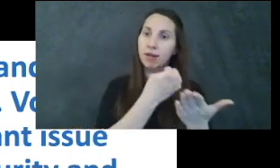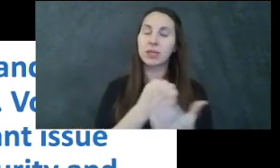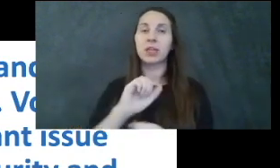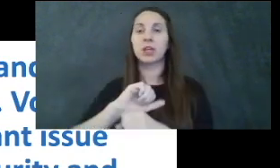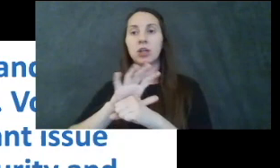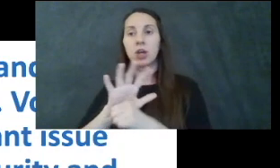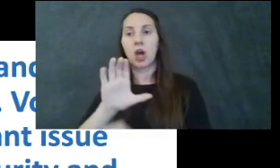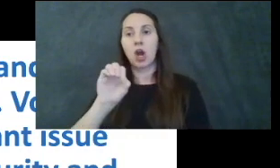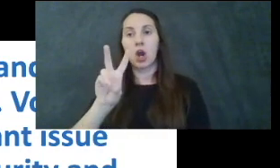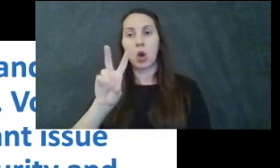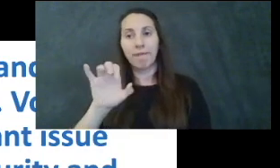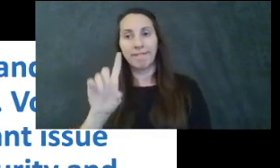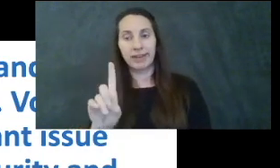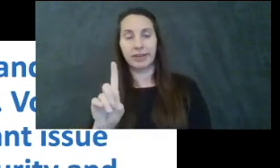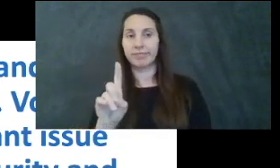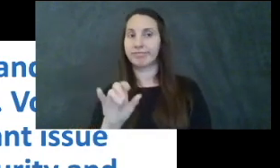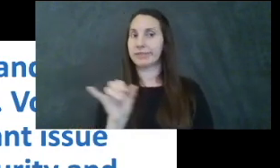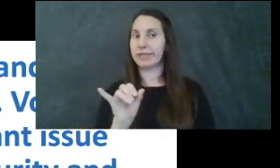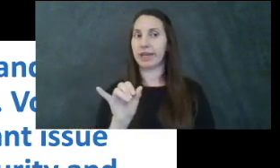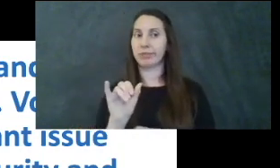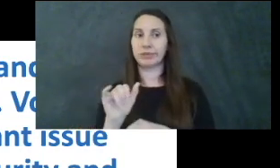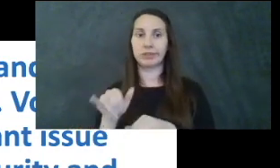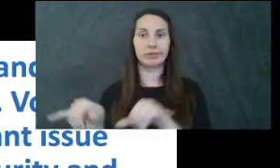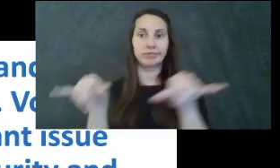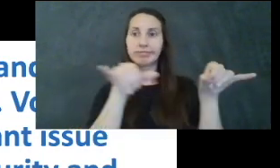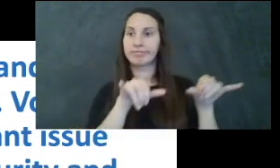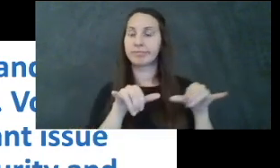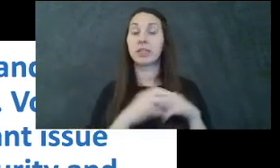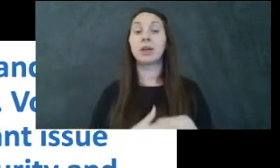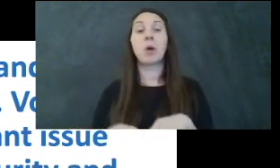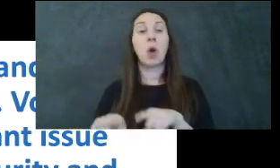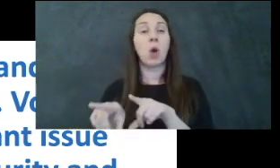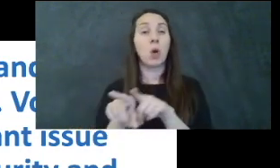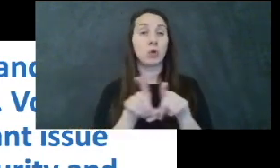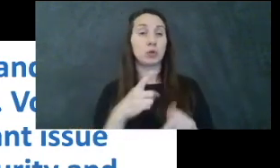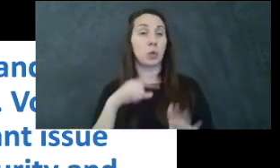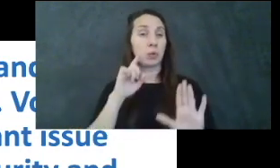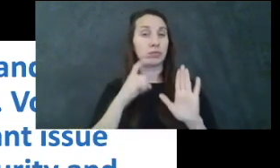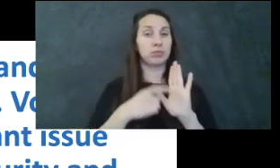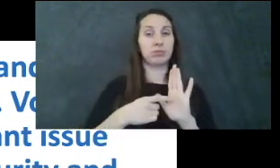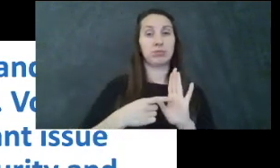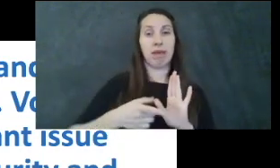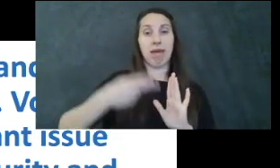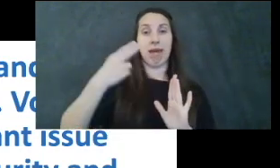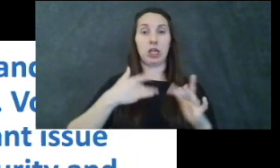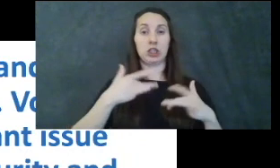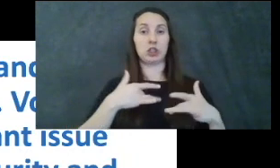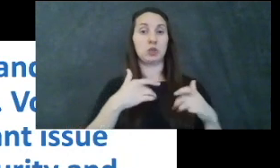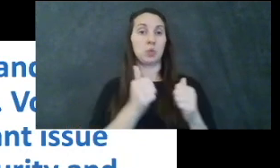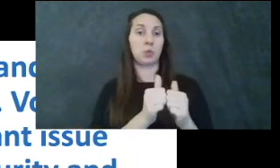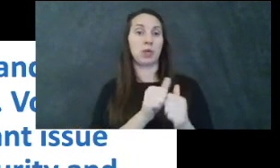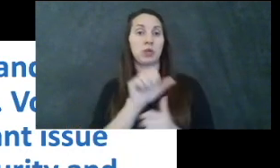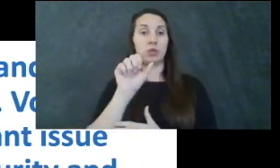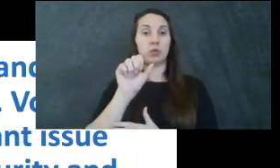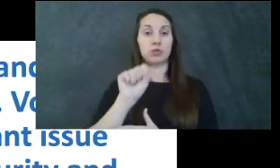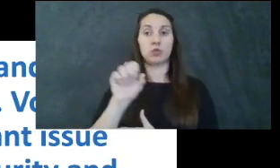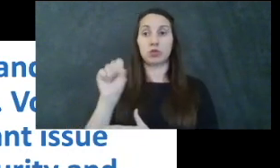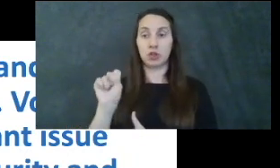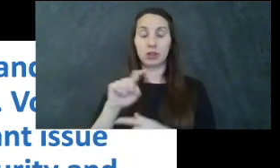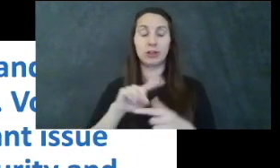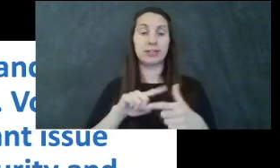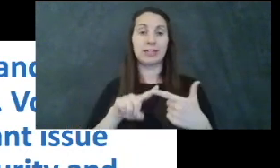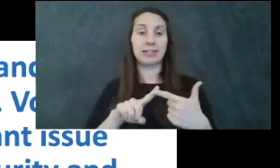We also saw a heightened concern about Social Security and Medicare, healthcare, and